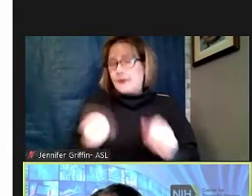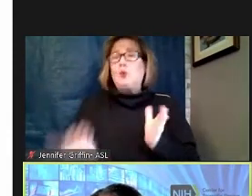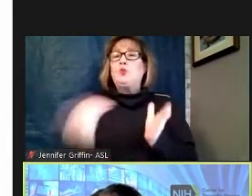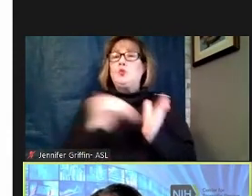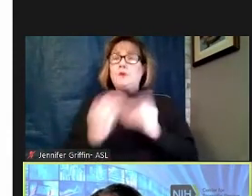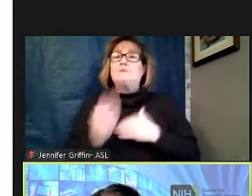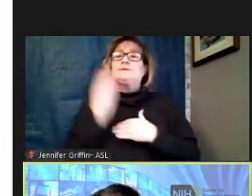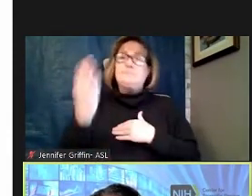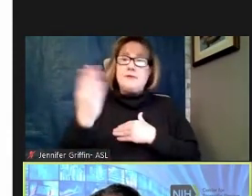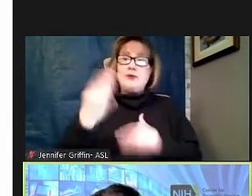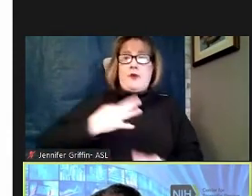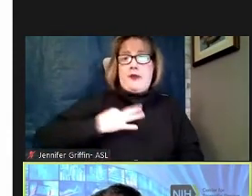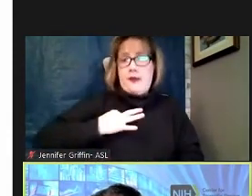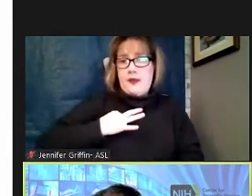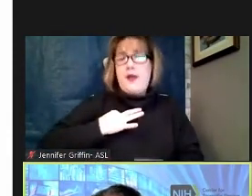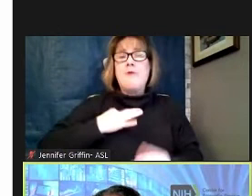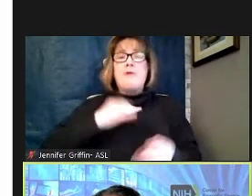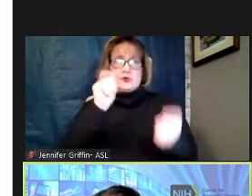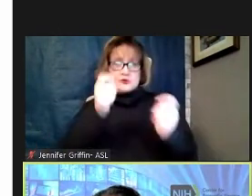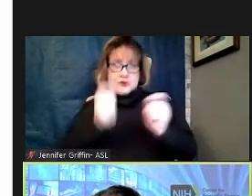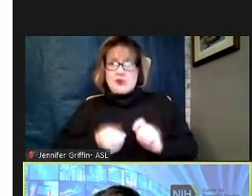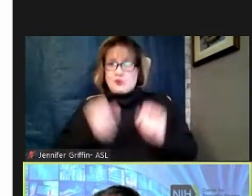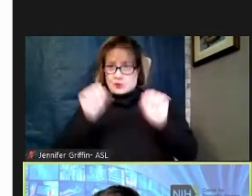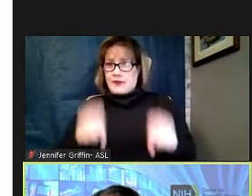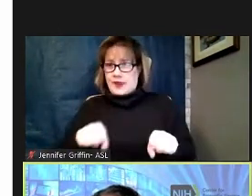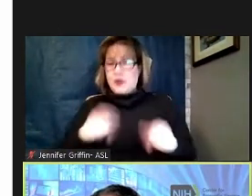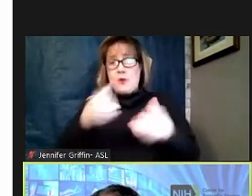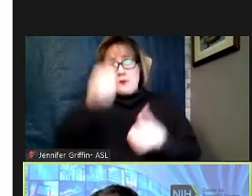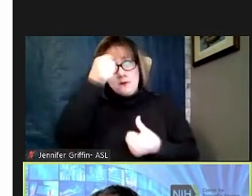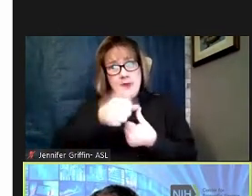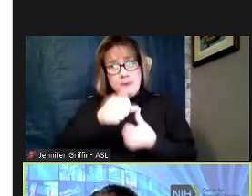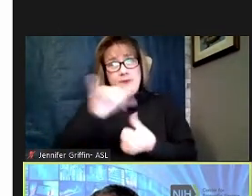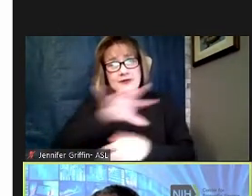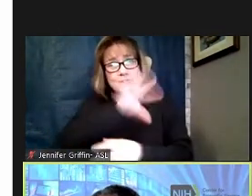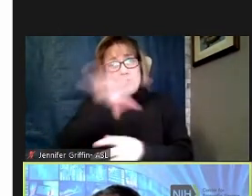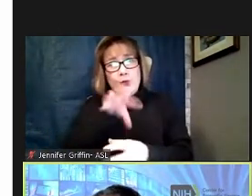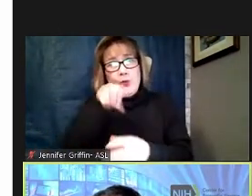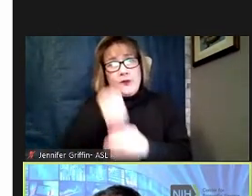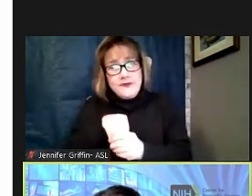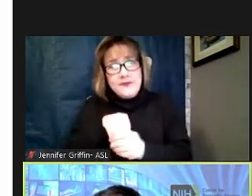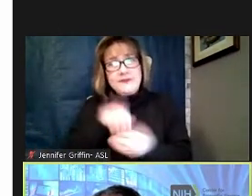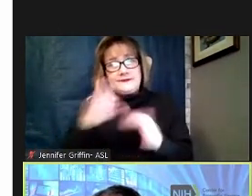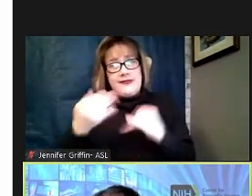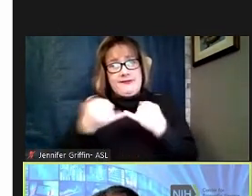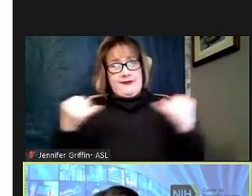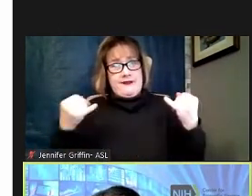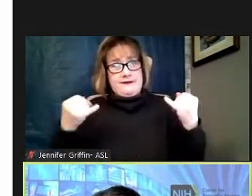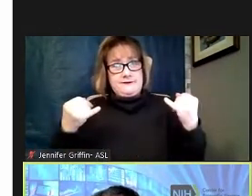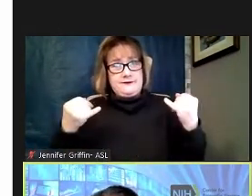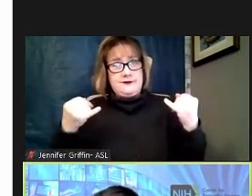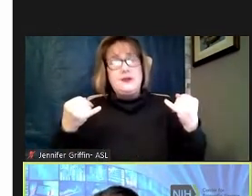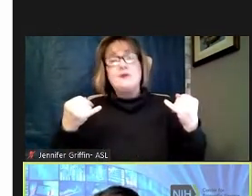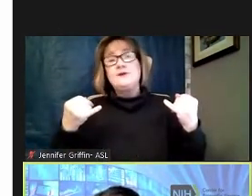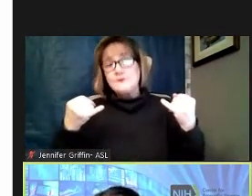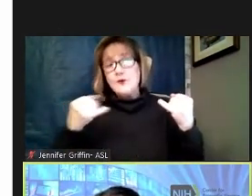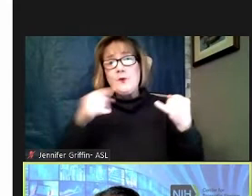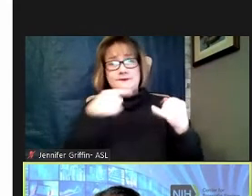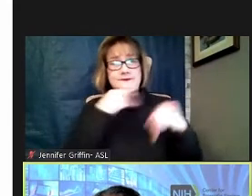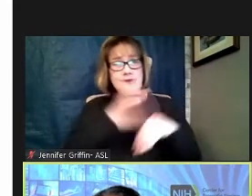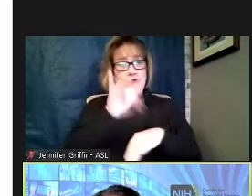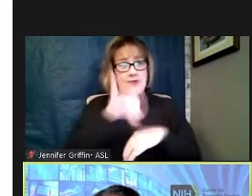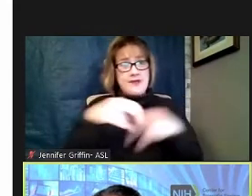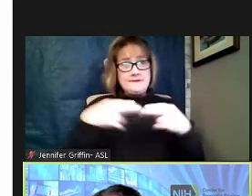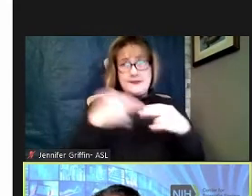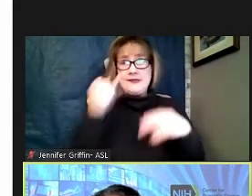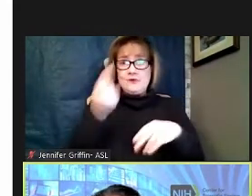your application and make the changes, you want to remember that's within the deadline. So as it says on this slide, if